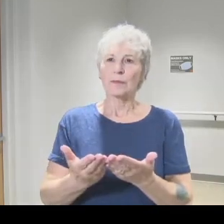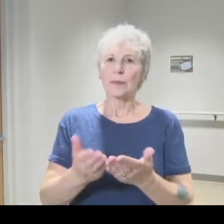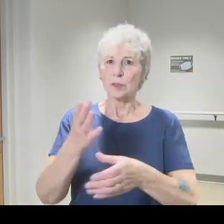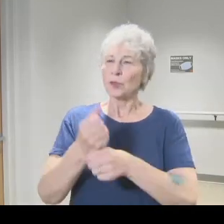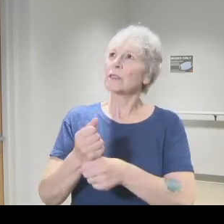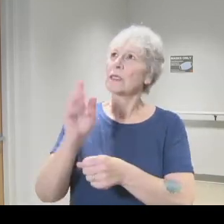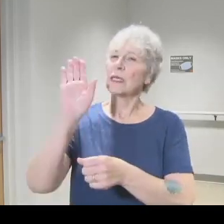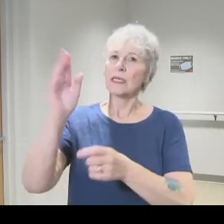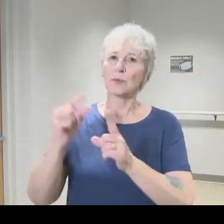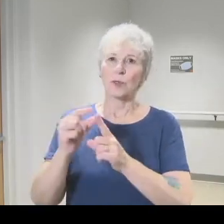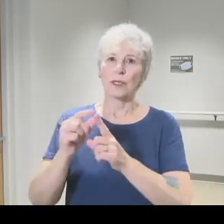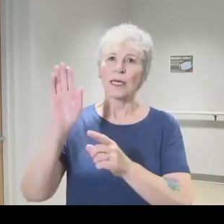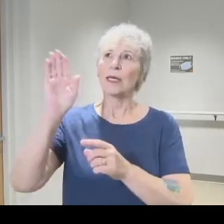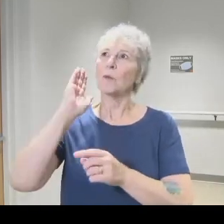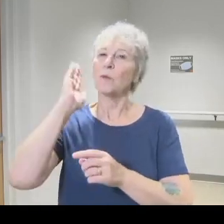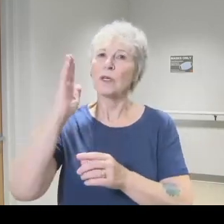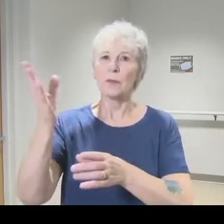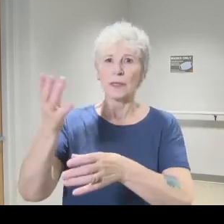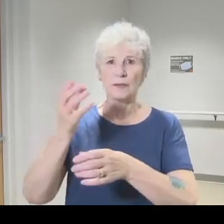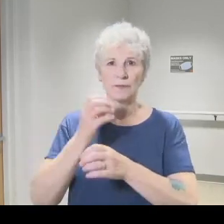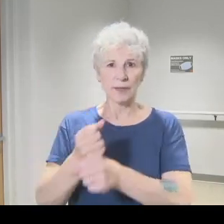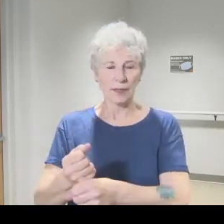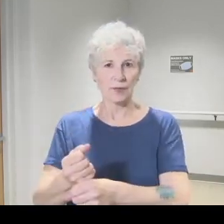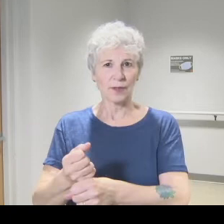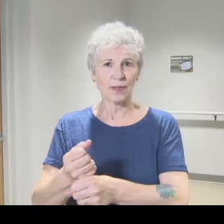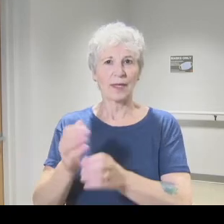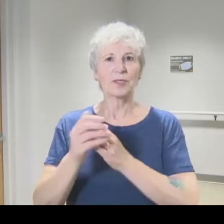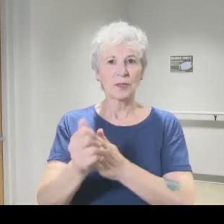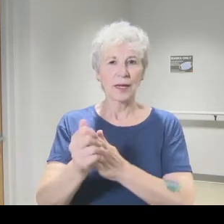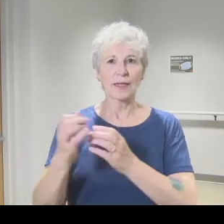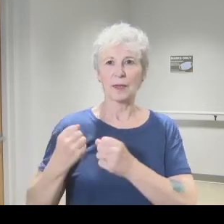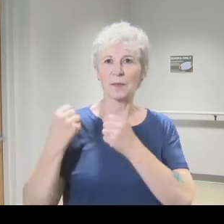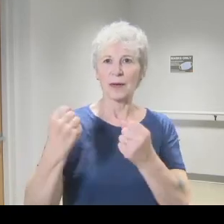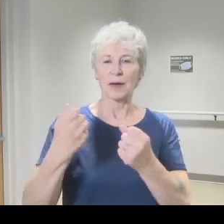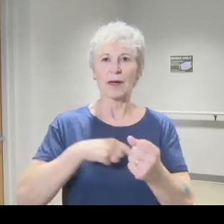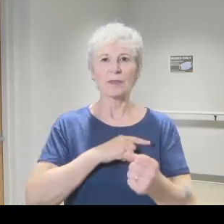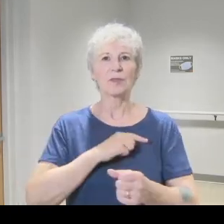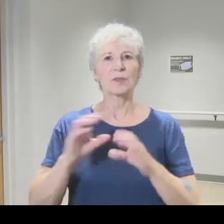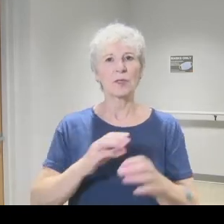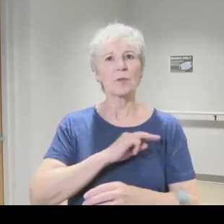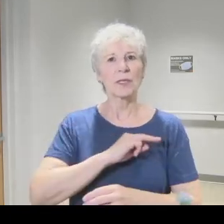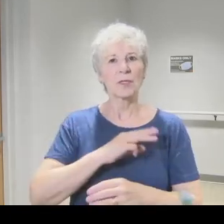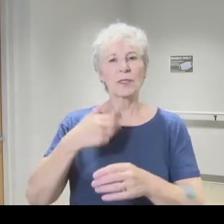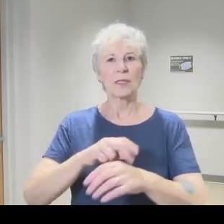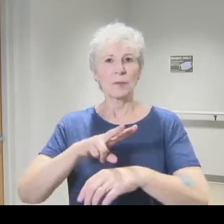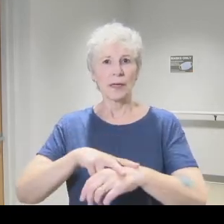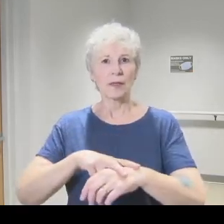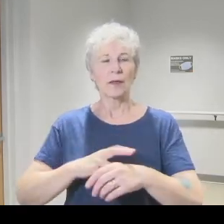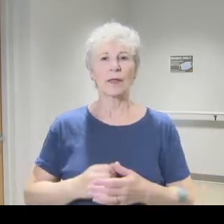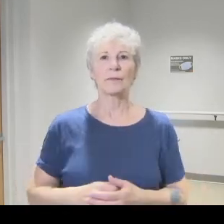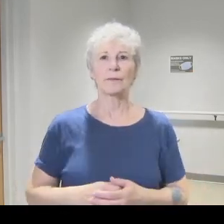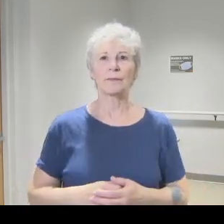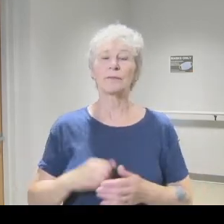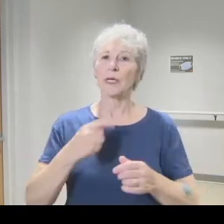him at his word that he will be faithful to guide us and empower us to do missions in Paraguay. Guys, I can tell